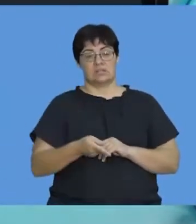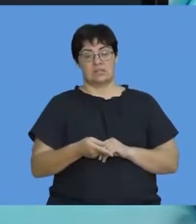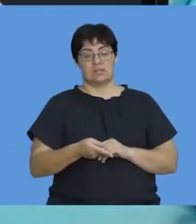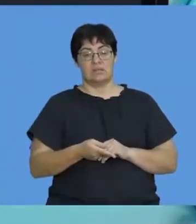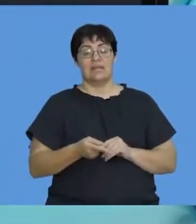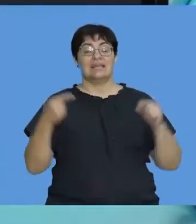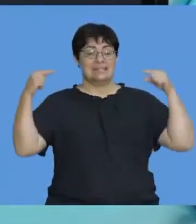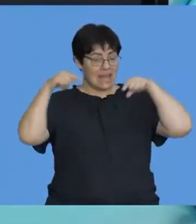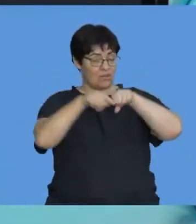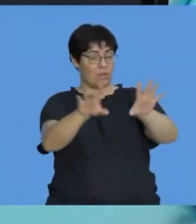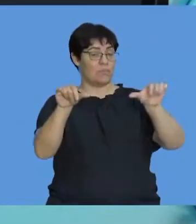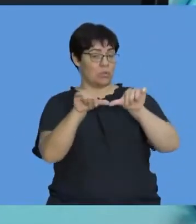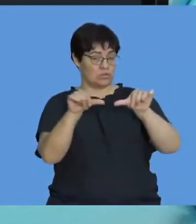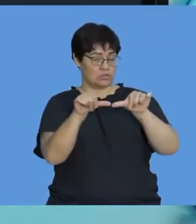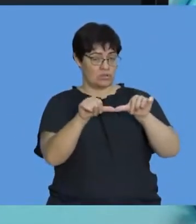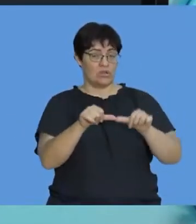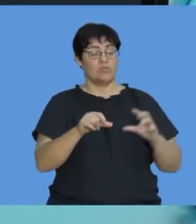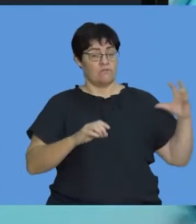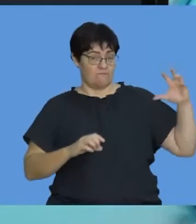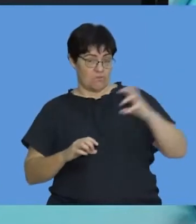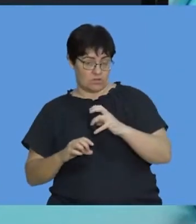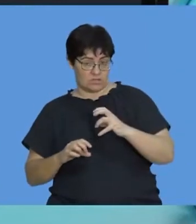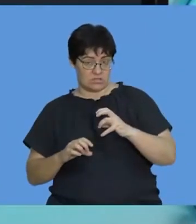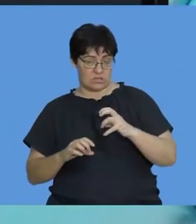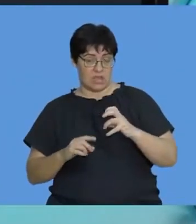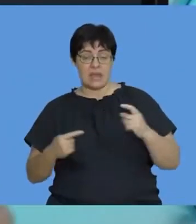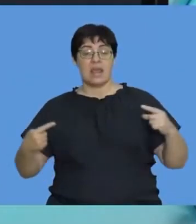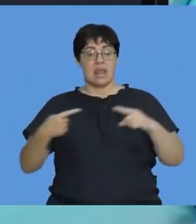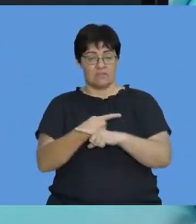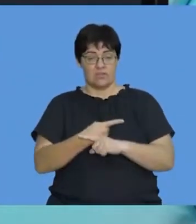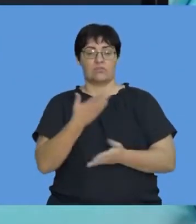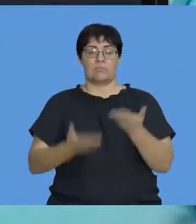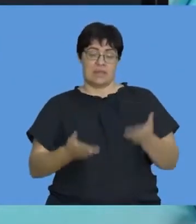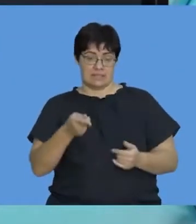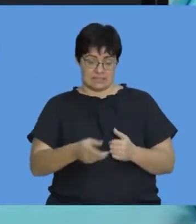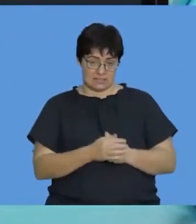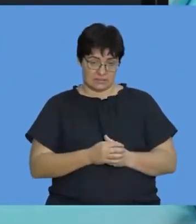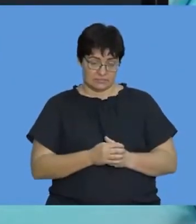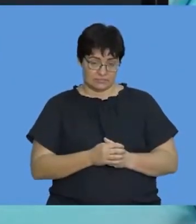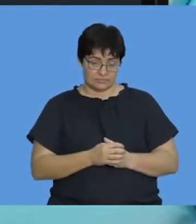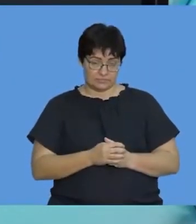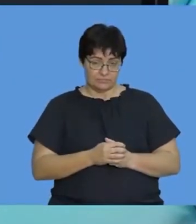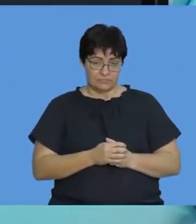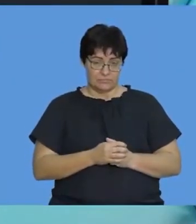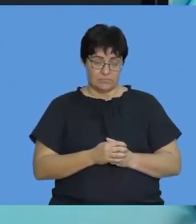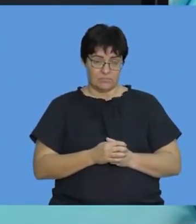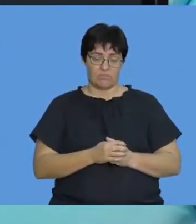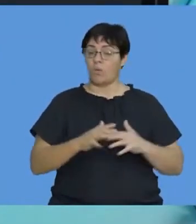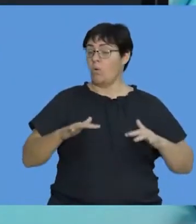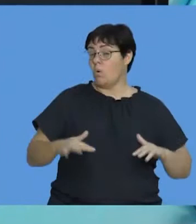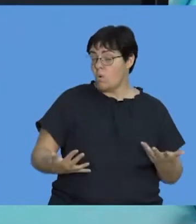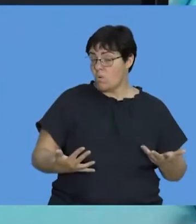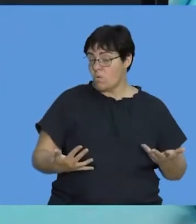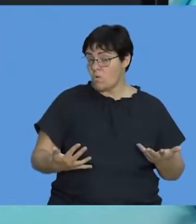acceleration that is directly proportional to the net force and inversely proportional to the mass.